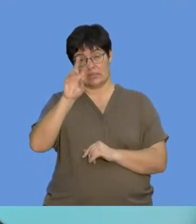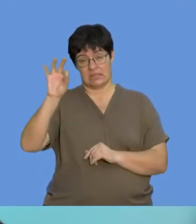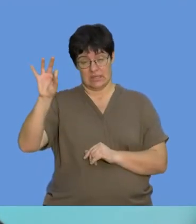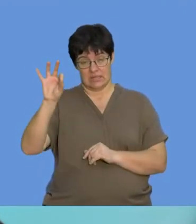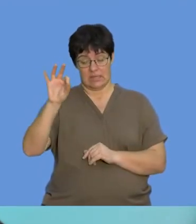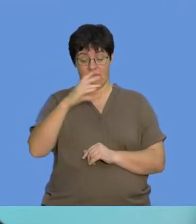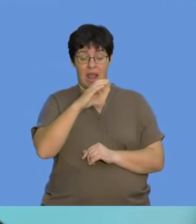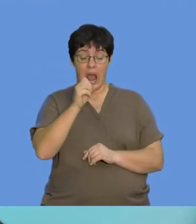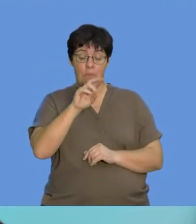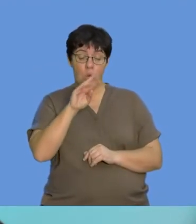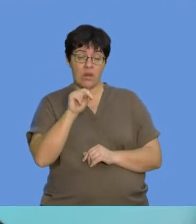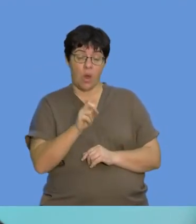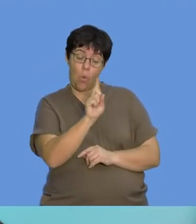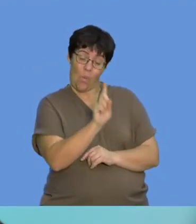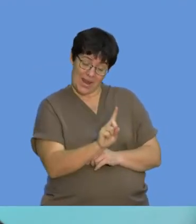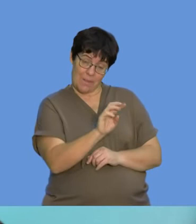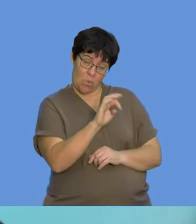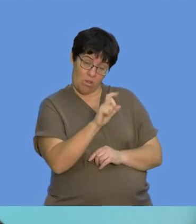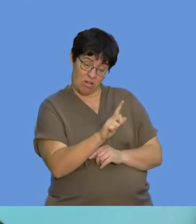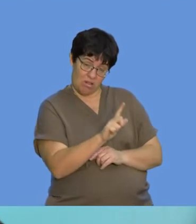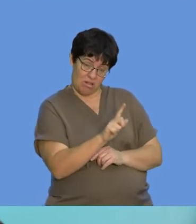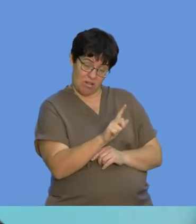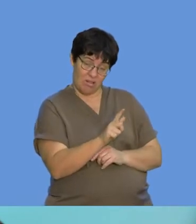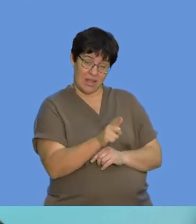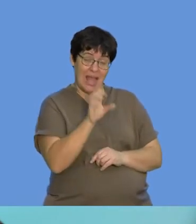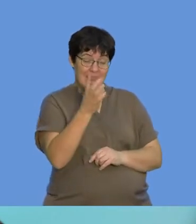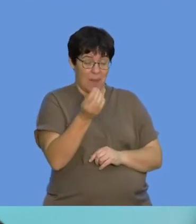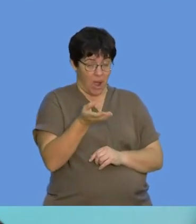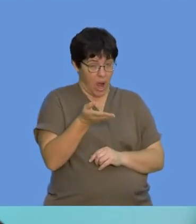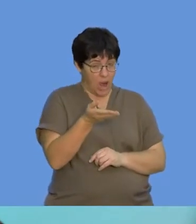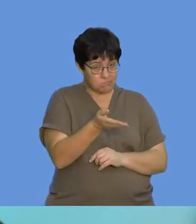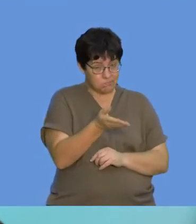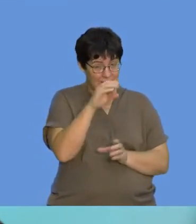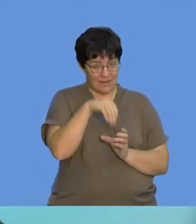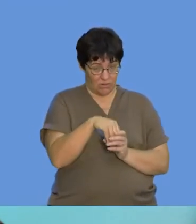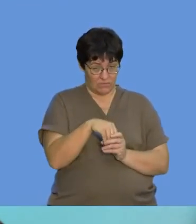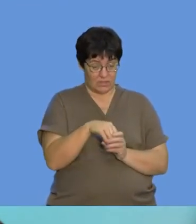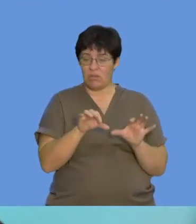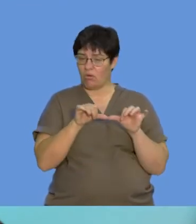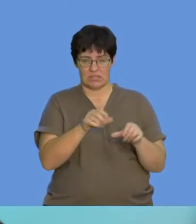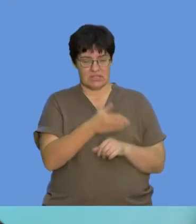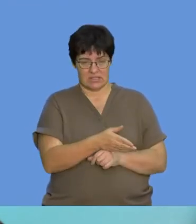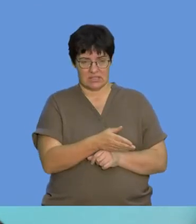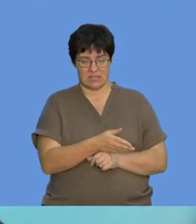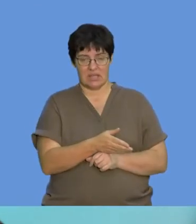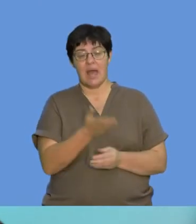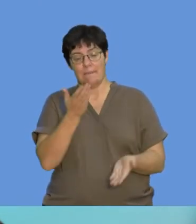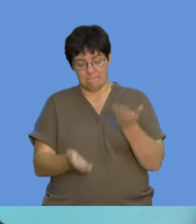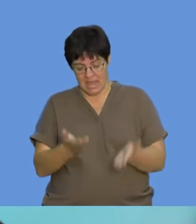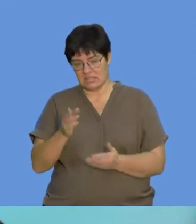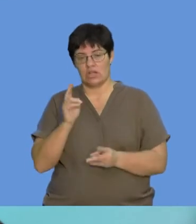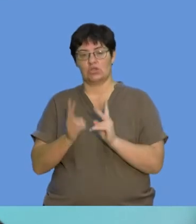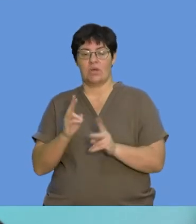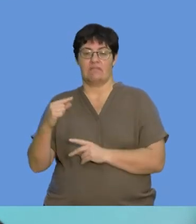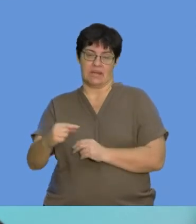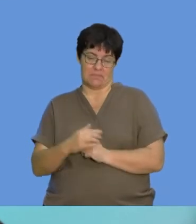23. If we're talking of carbon, 1 mole of carbon, which contains that number of particles, which is a